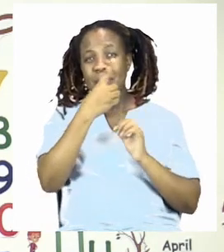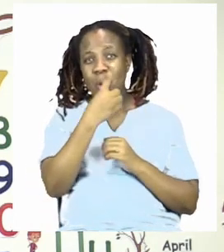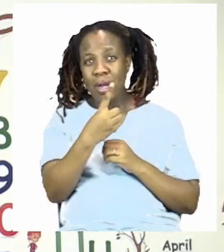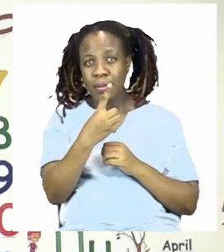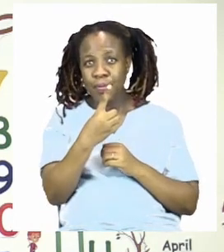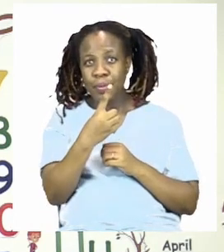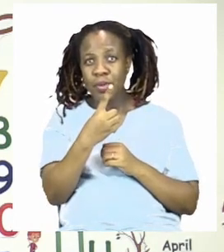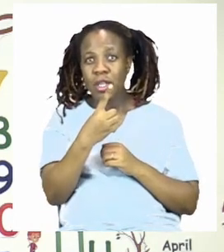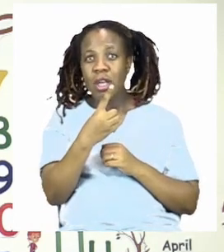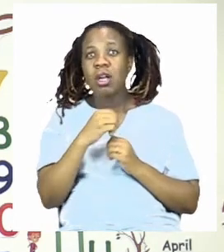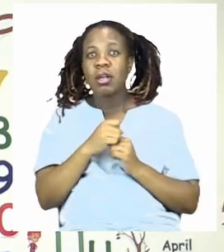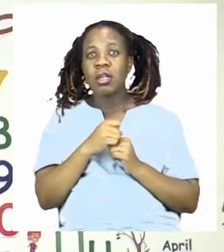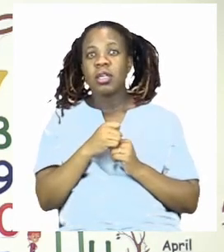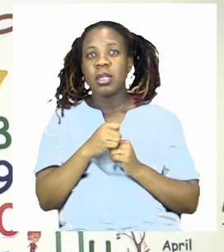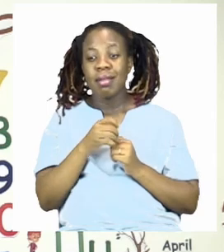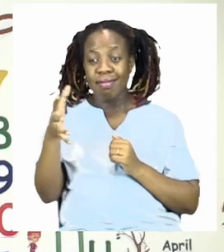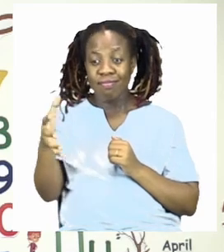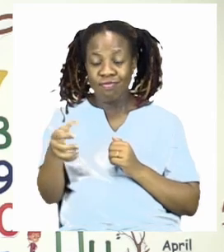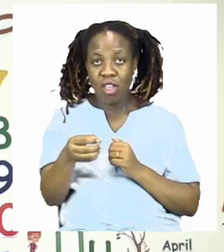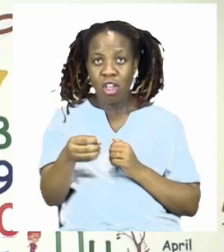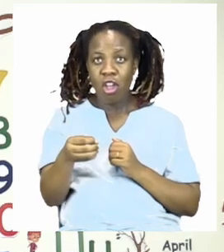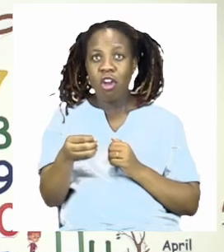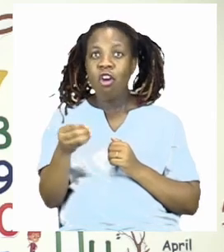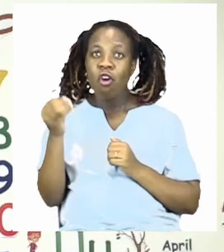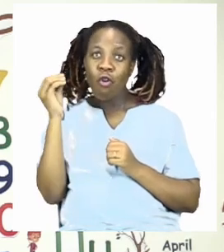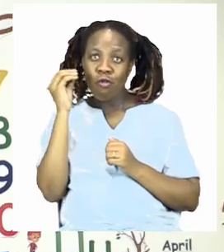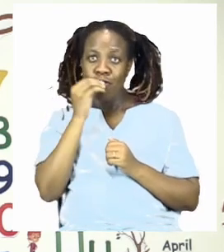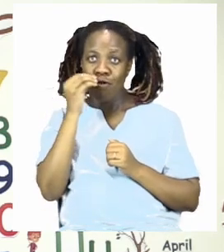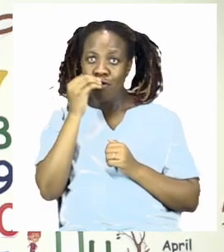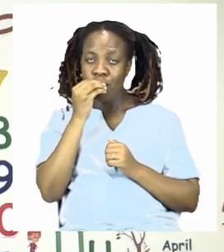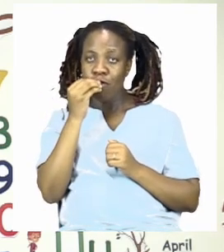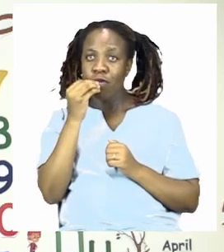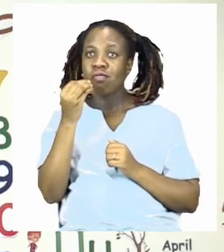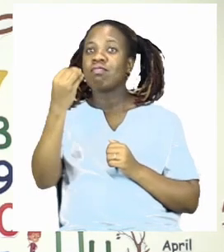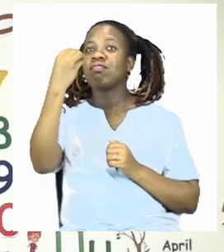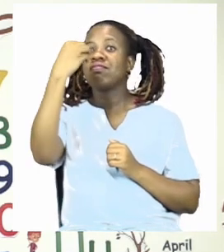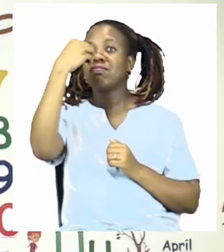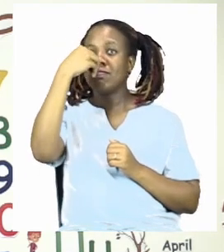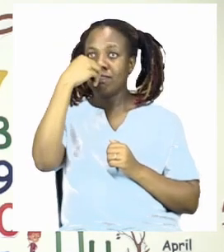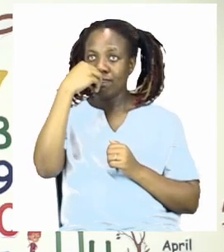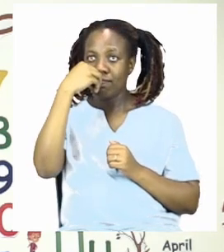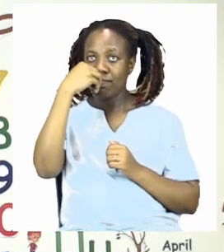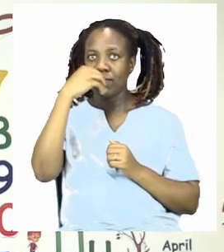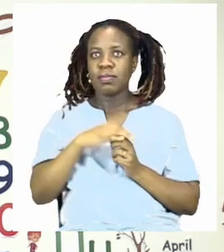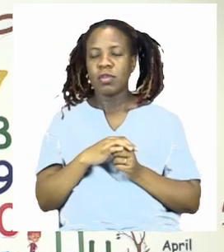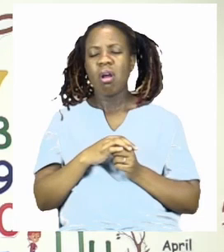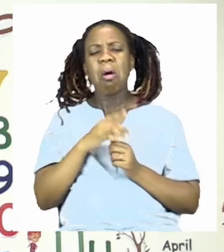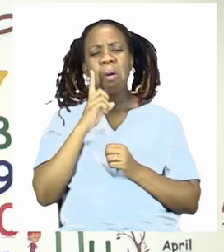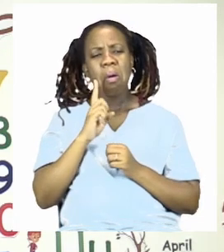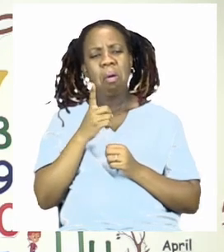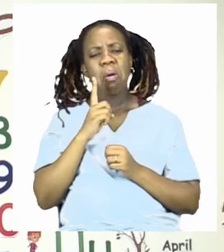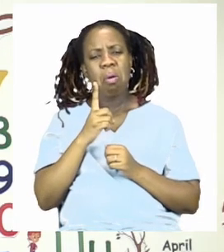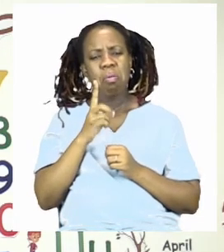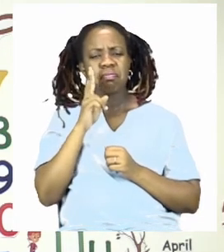first verb, which is the word eat. And that is how you have to go and put in all the